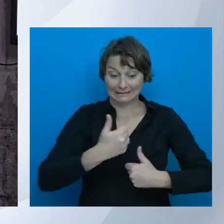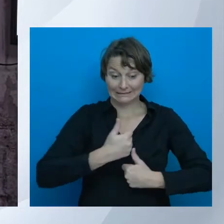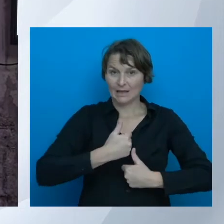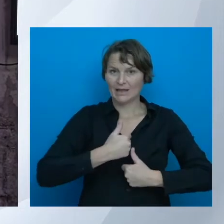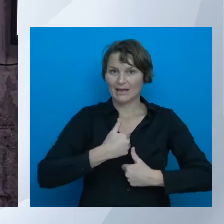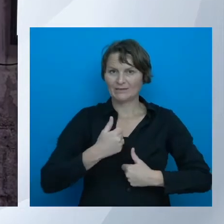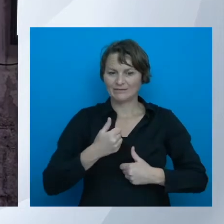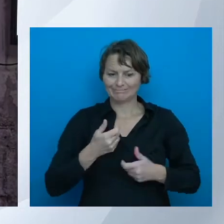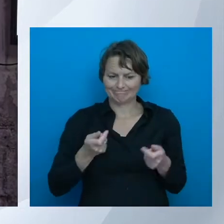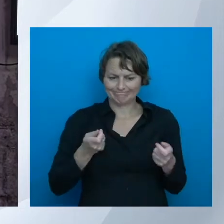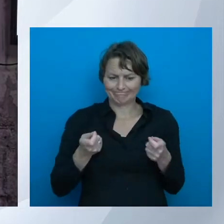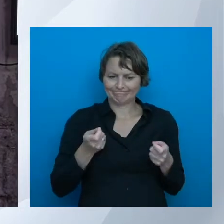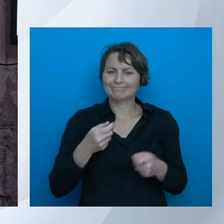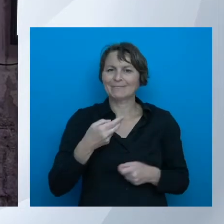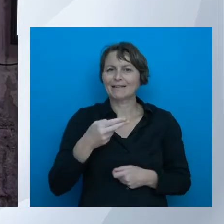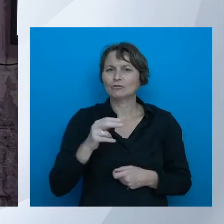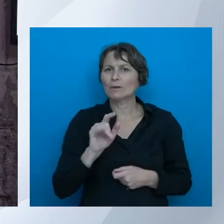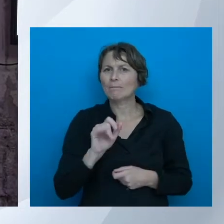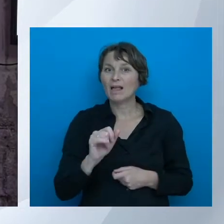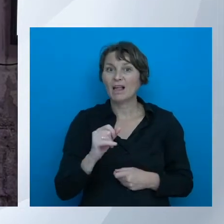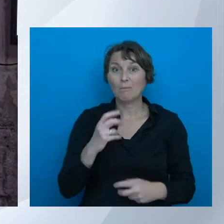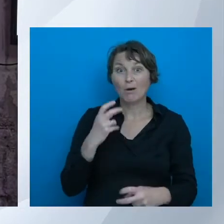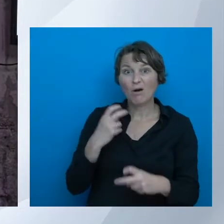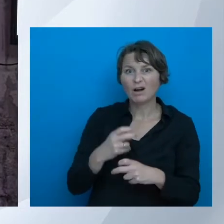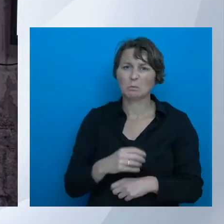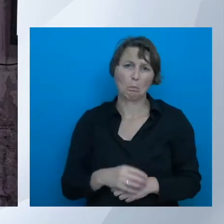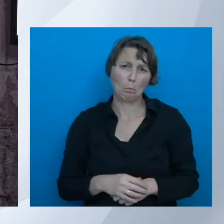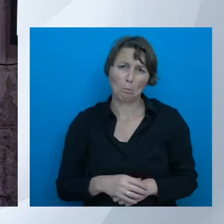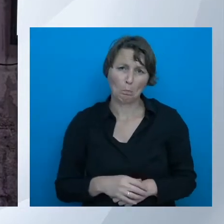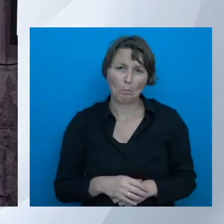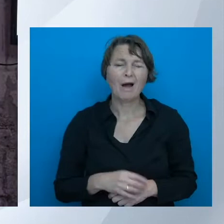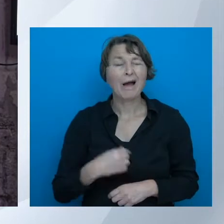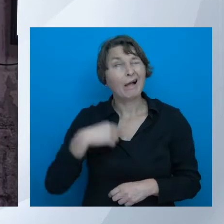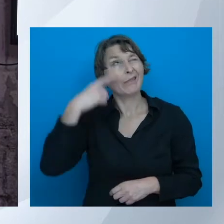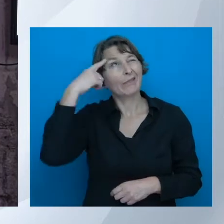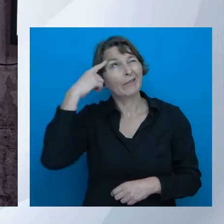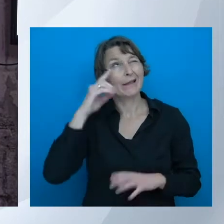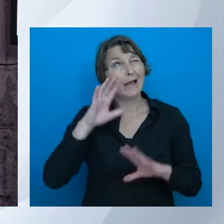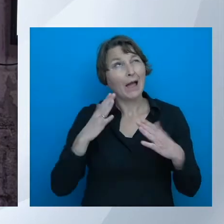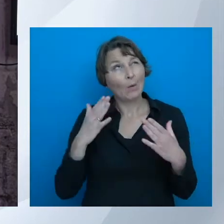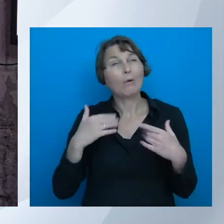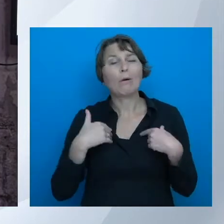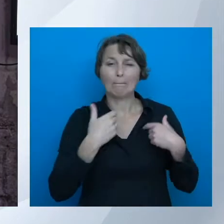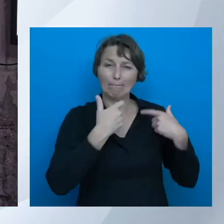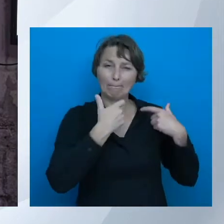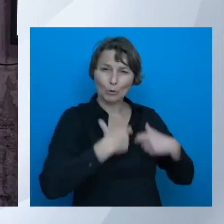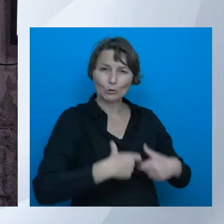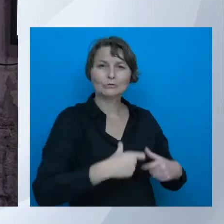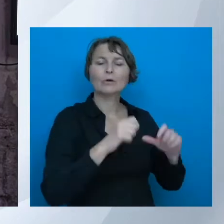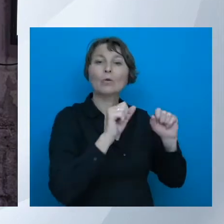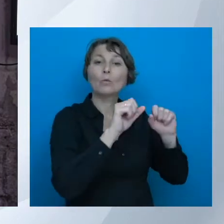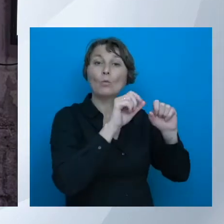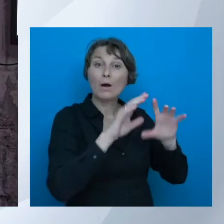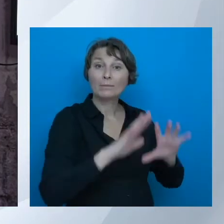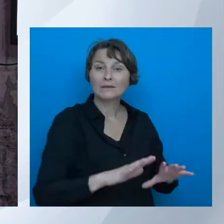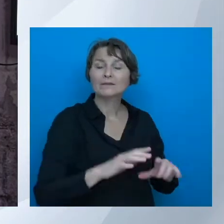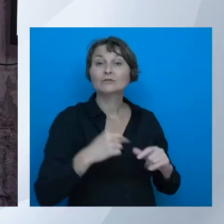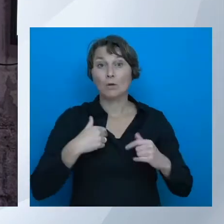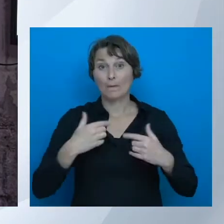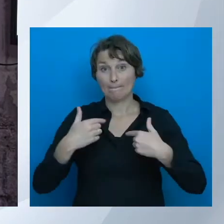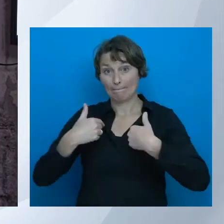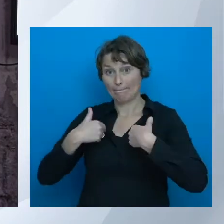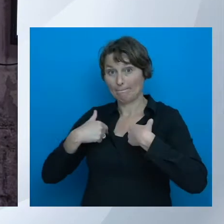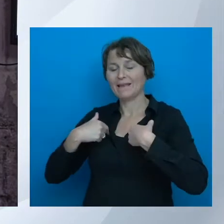hard. Okay, interesting. I will think about that for my personal blog. So for my blog, I actually looked at the Google Page